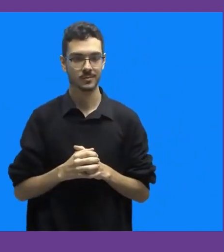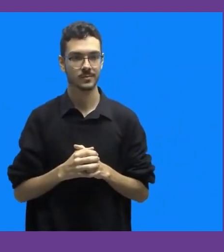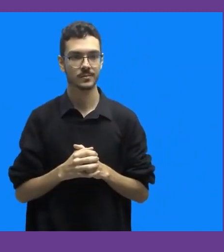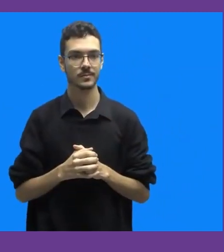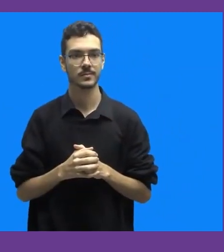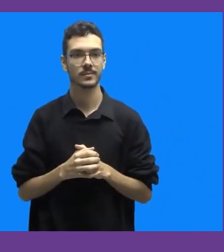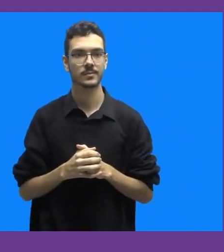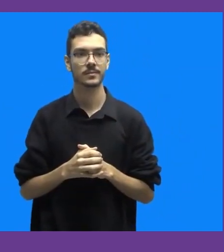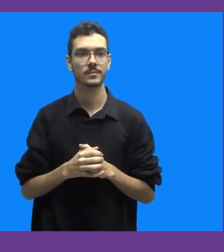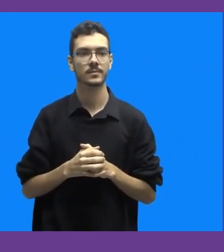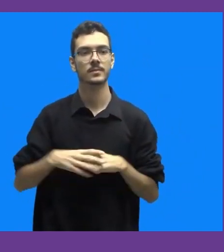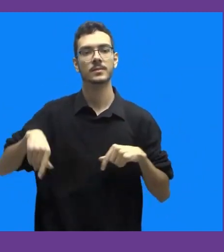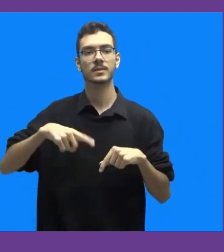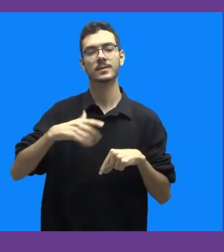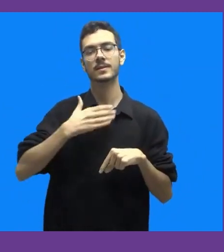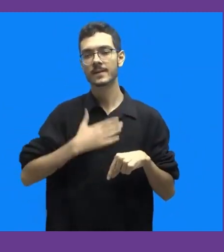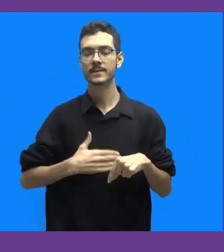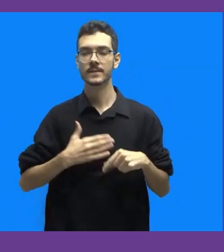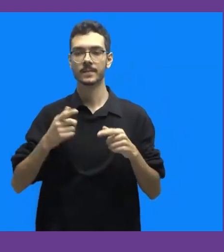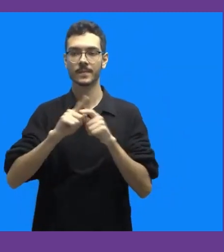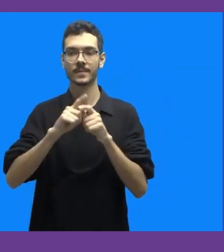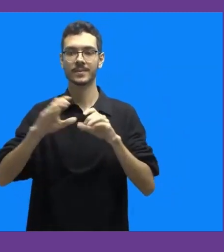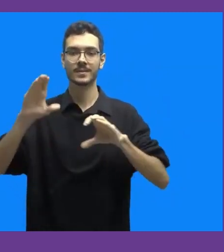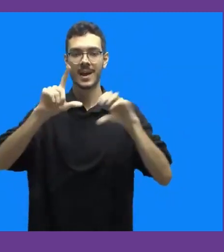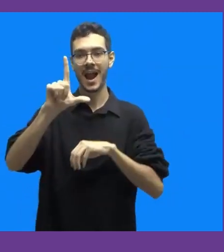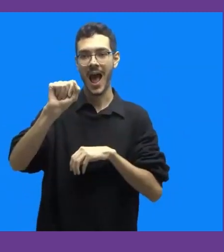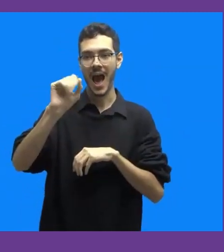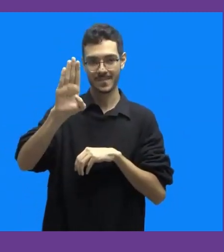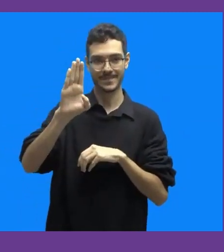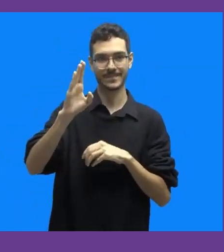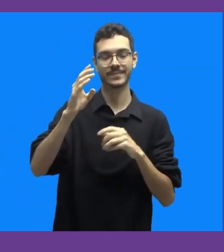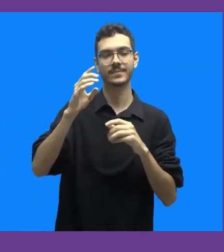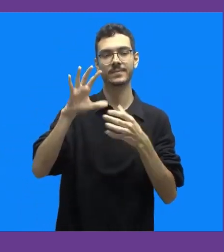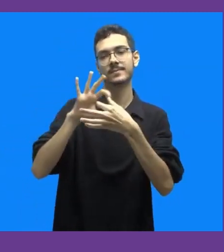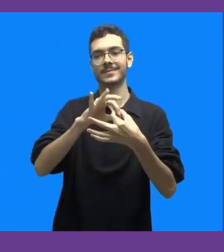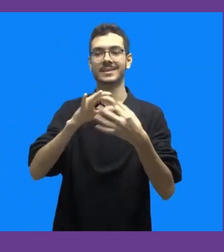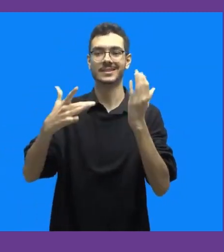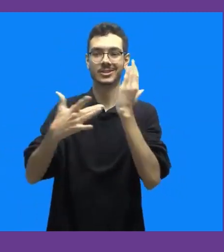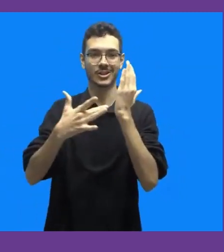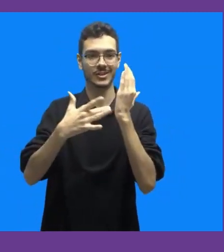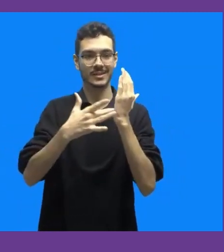a laboratory of assistive technology to serve as training